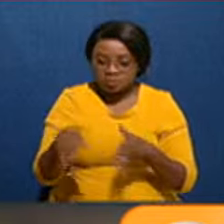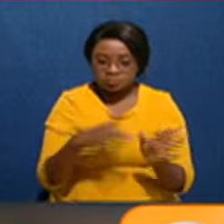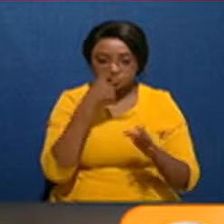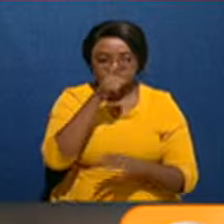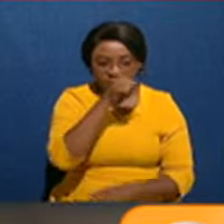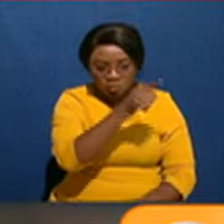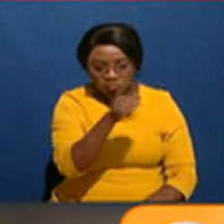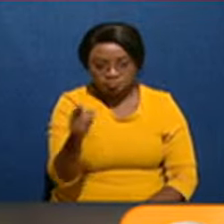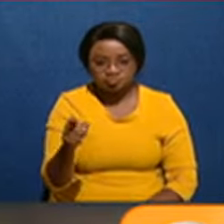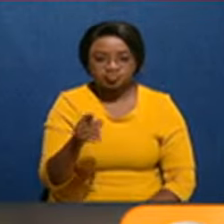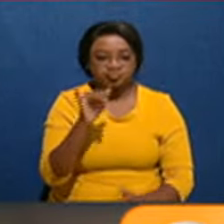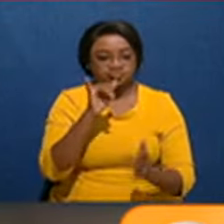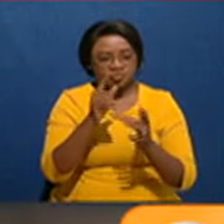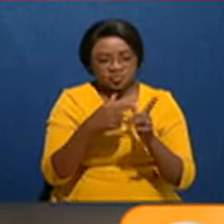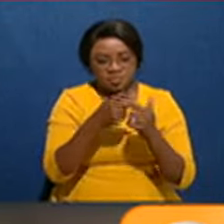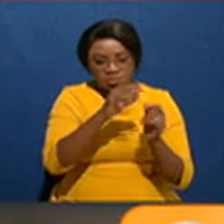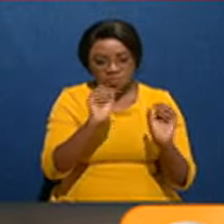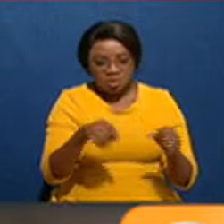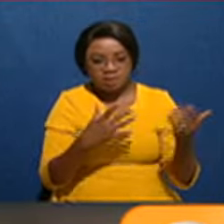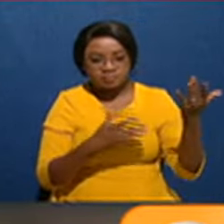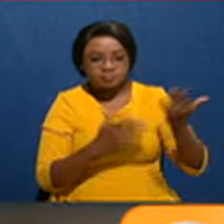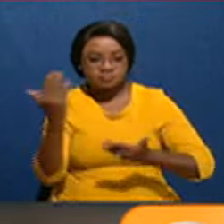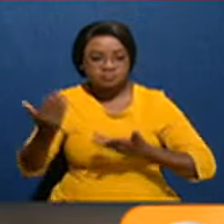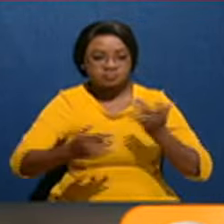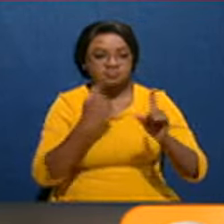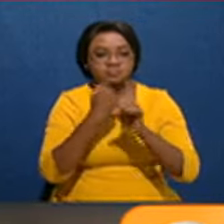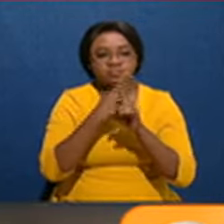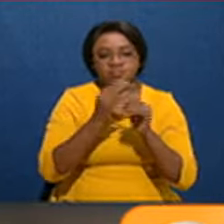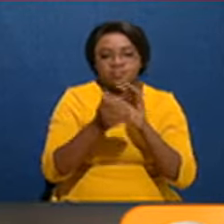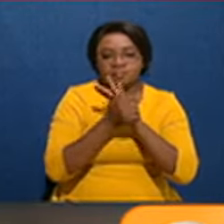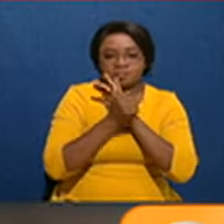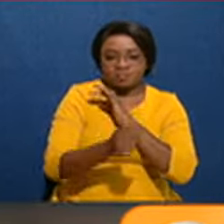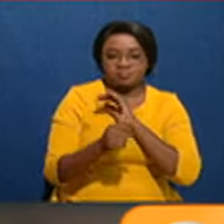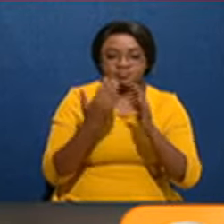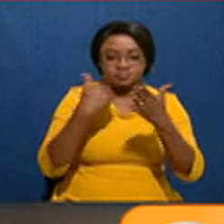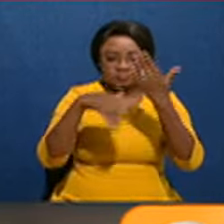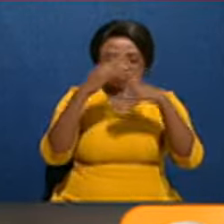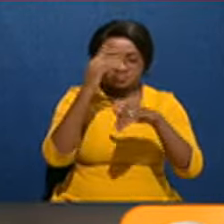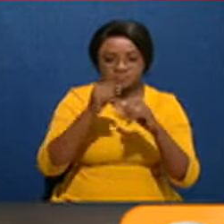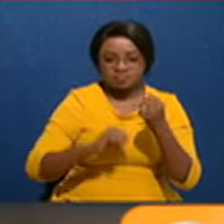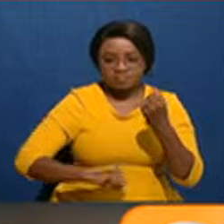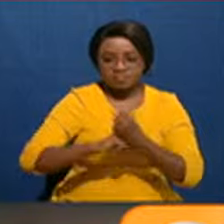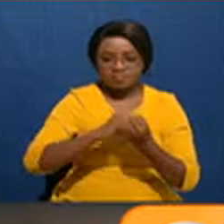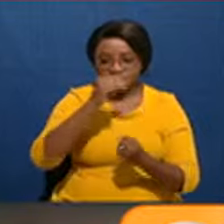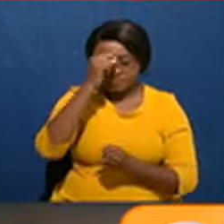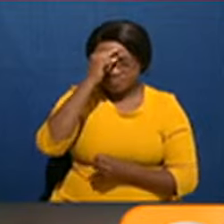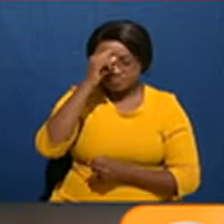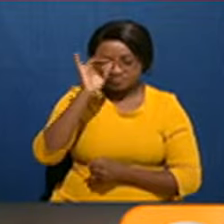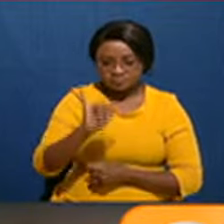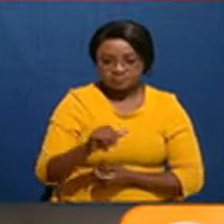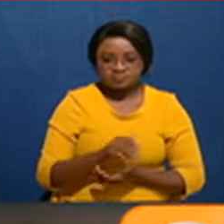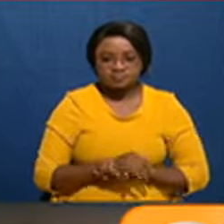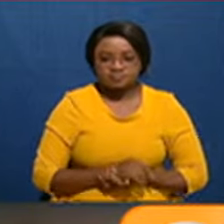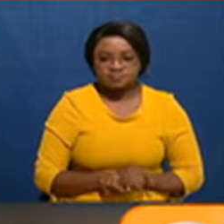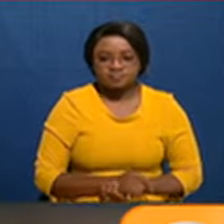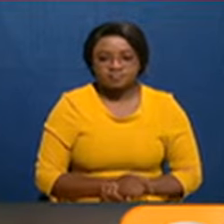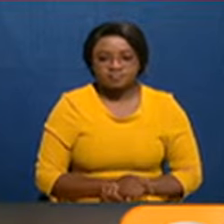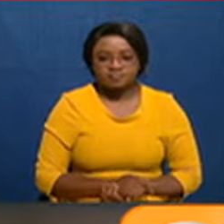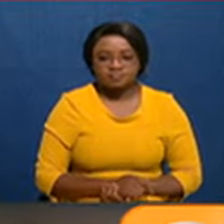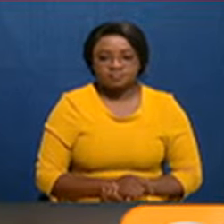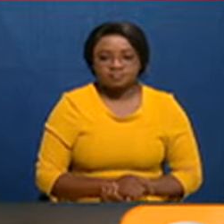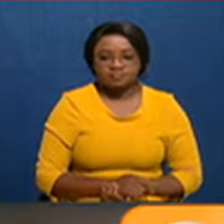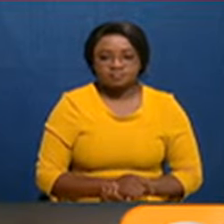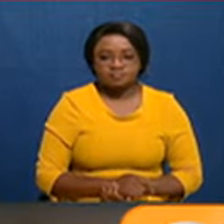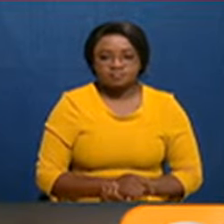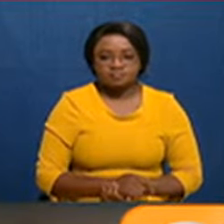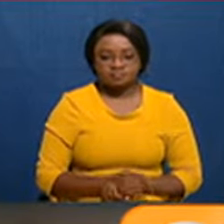space so that you can continue to bring your expertise on board and support the government in that particular regard. Okay. I want to say also that